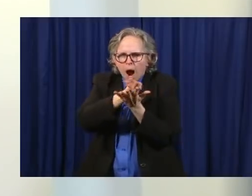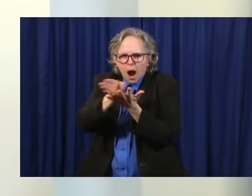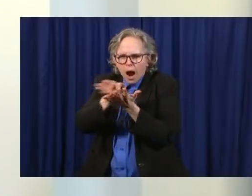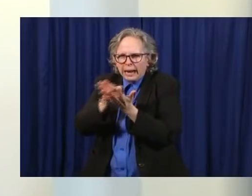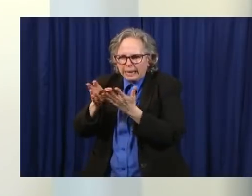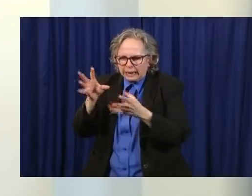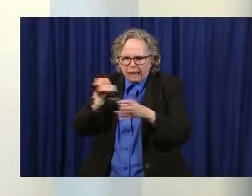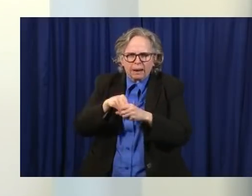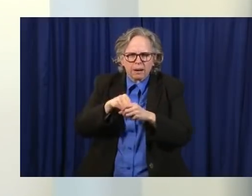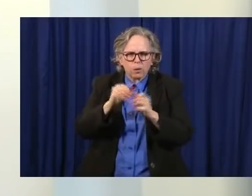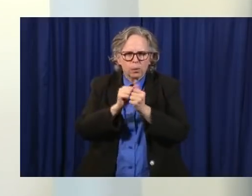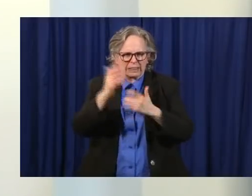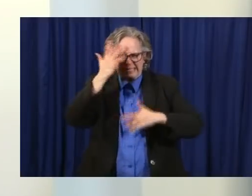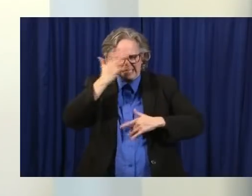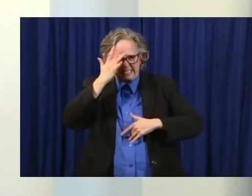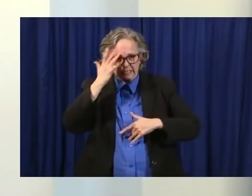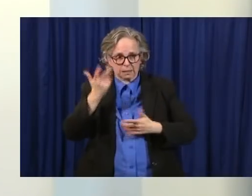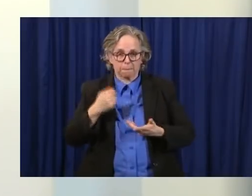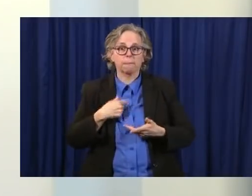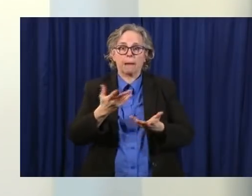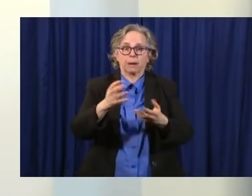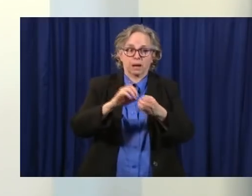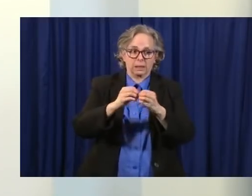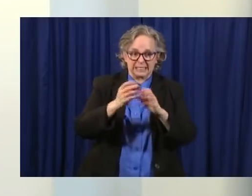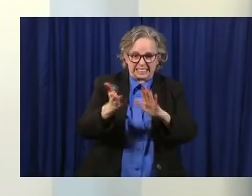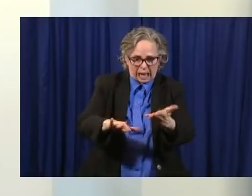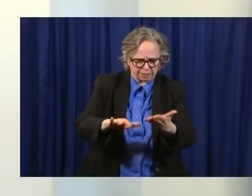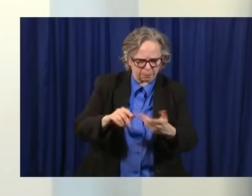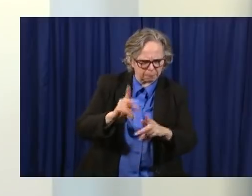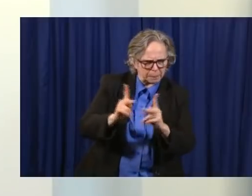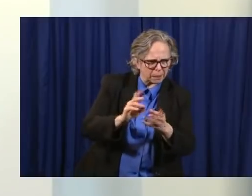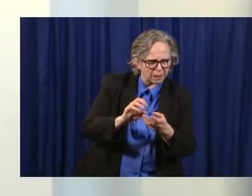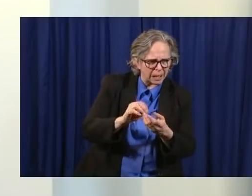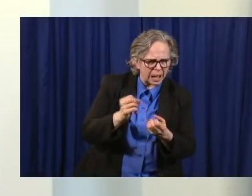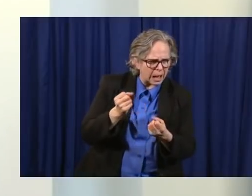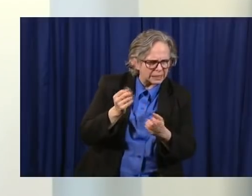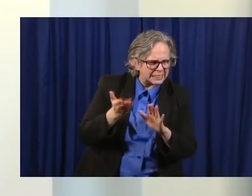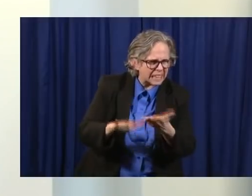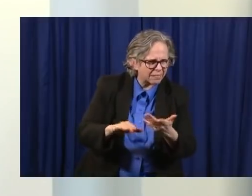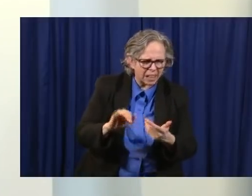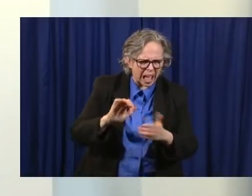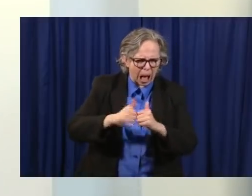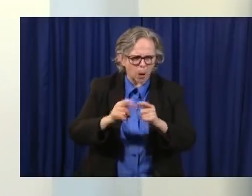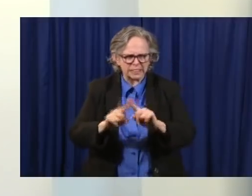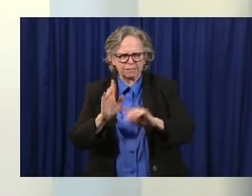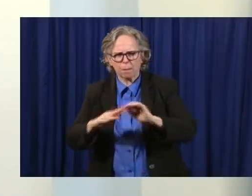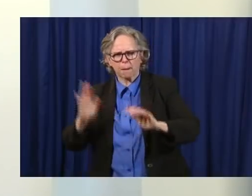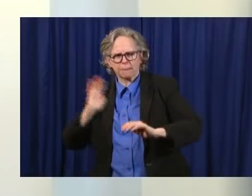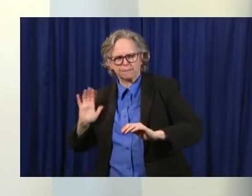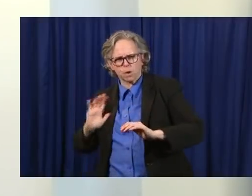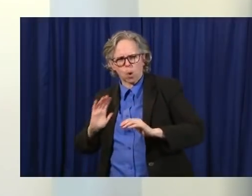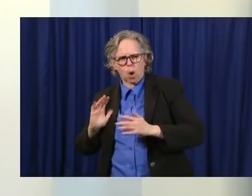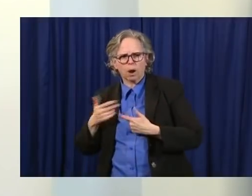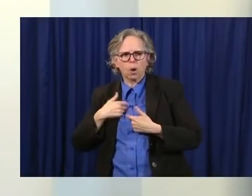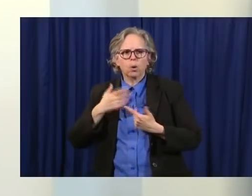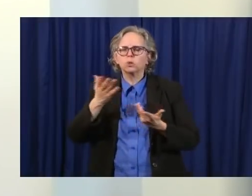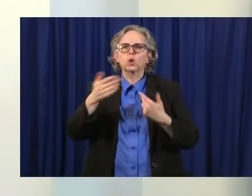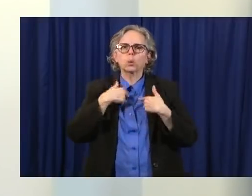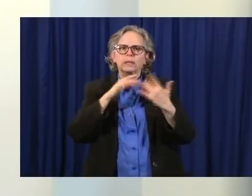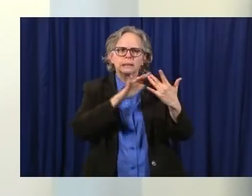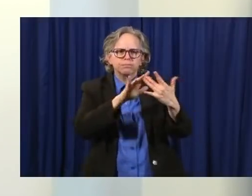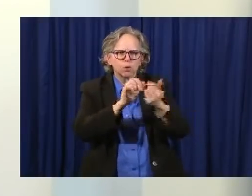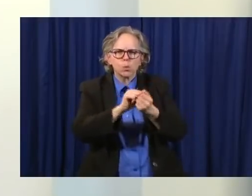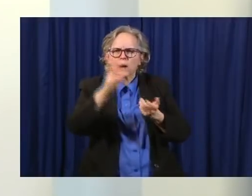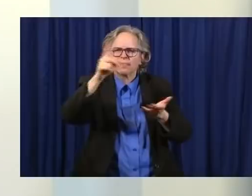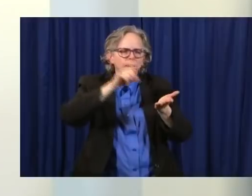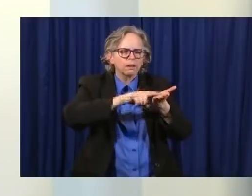We're analyzing deaths a little differently. We're asking for different reporting from coroners because we know that people might